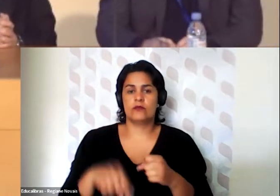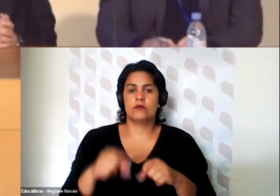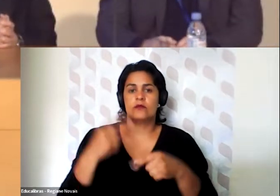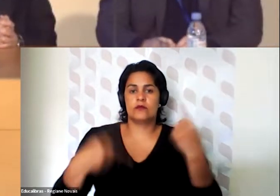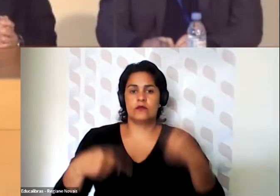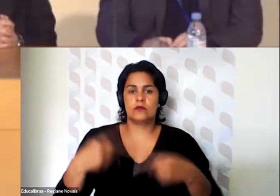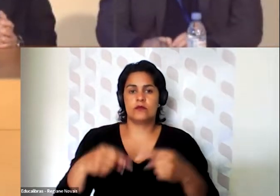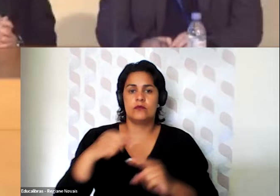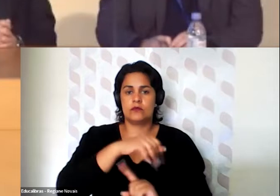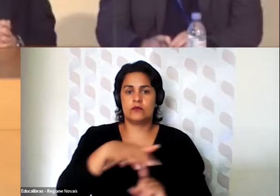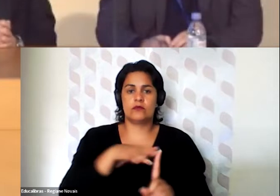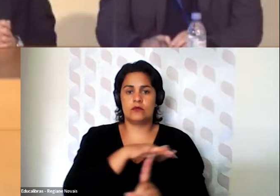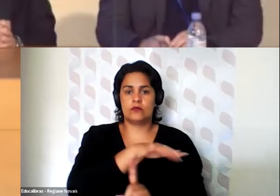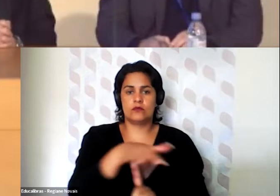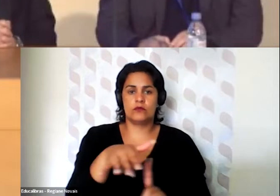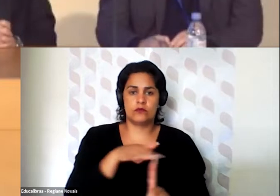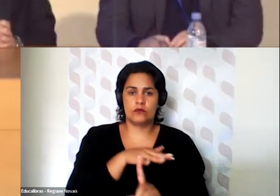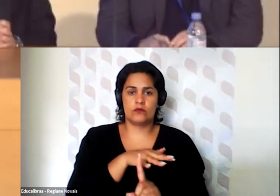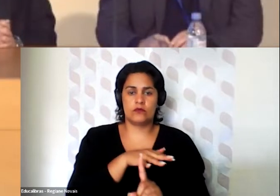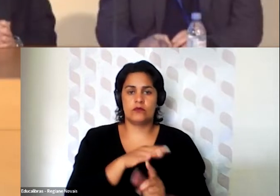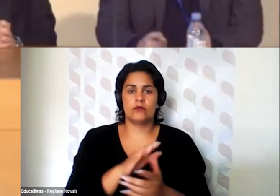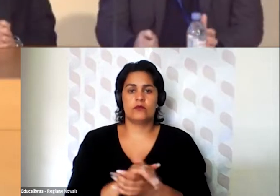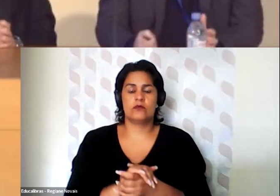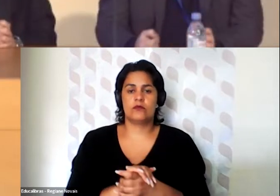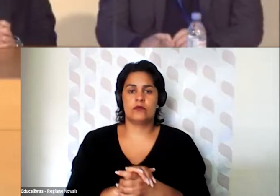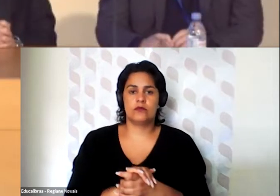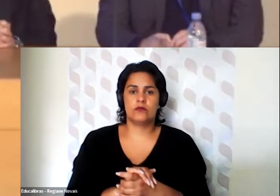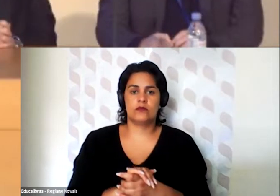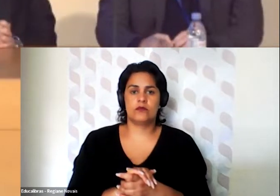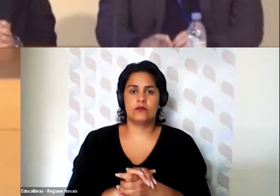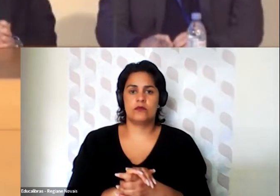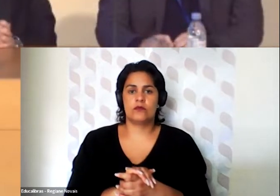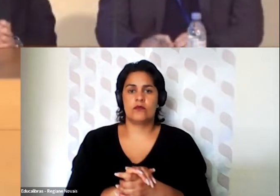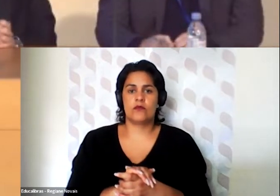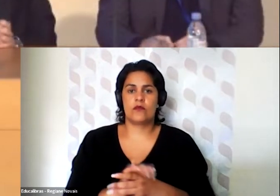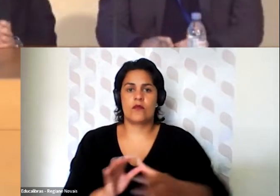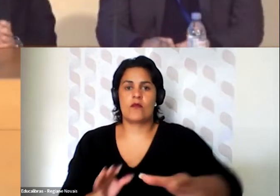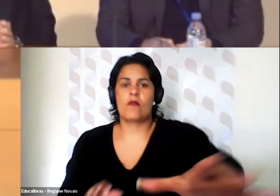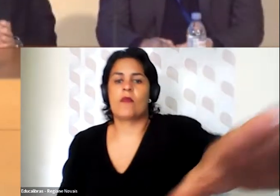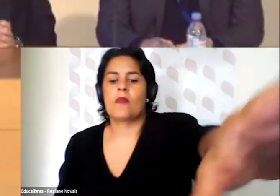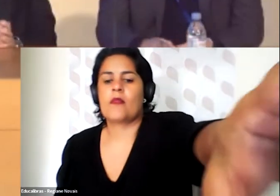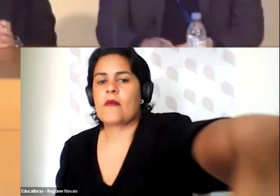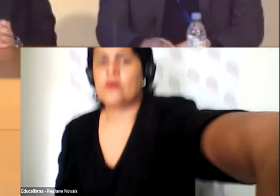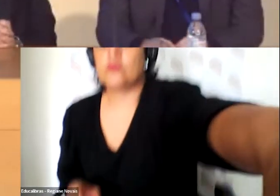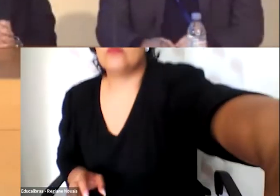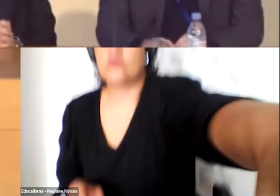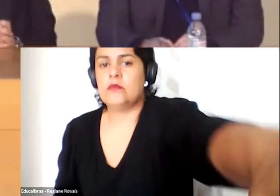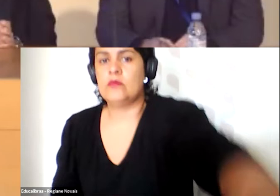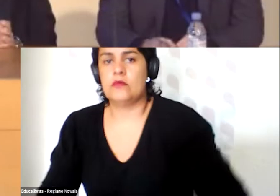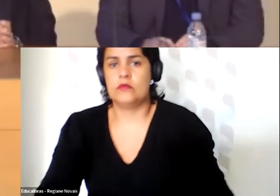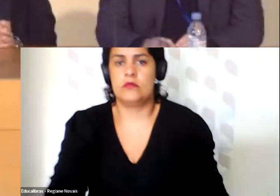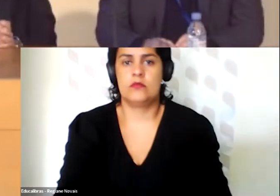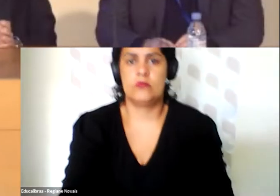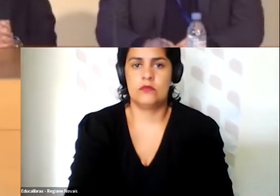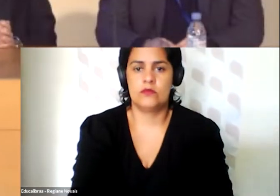with OECD instruments. So with that, I think maybe as a start, I